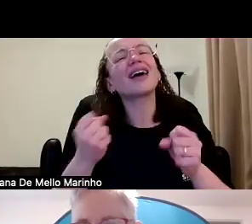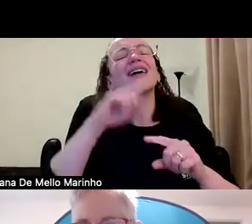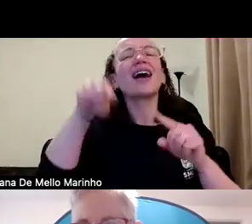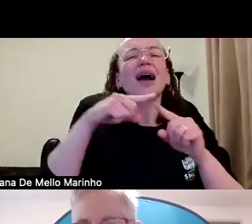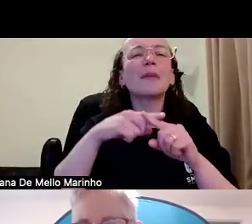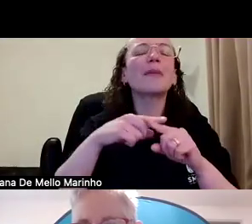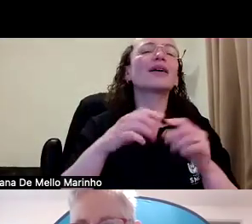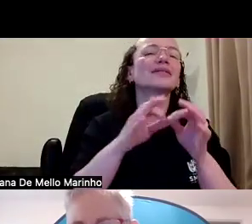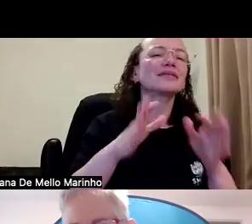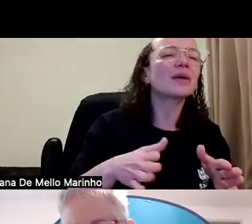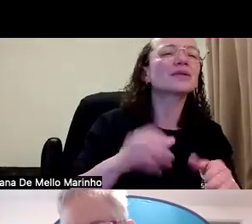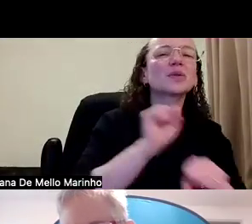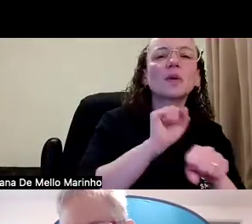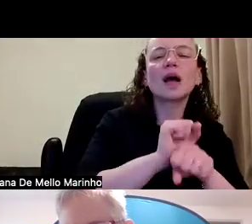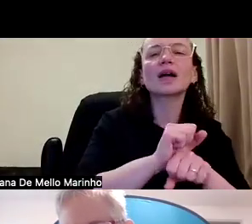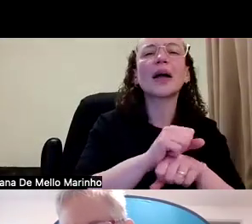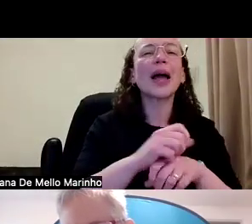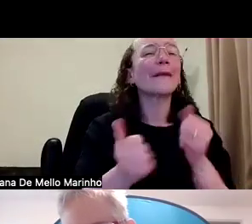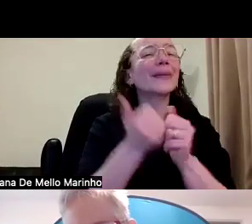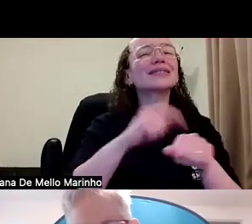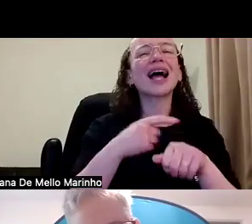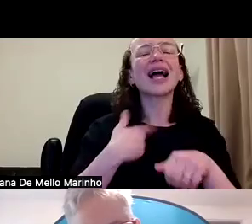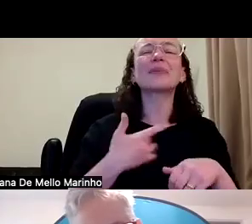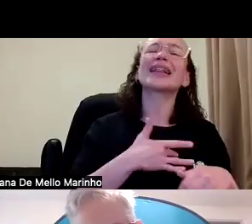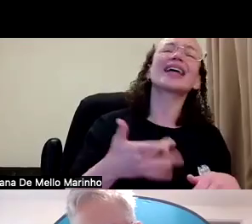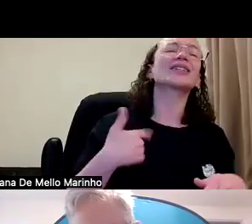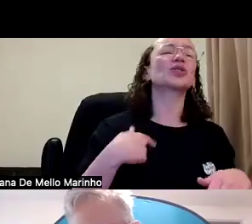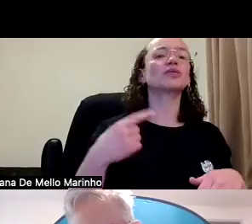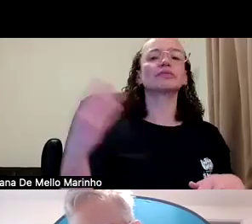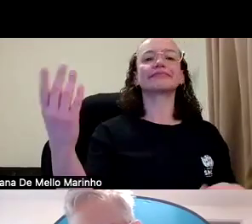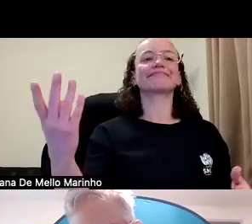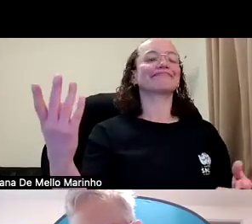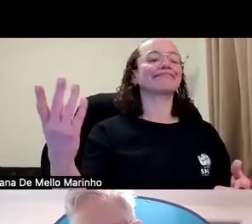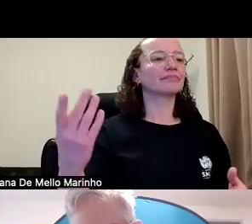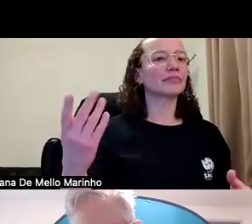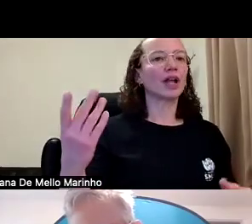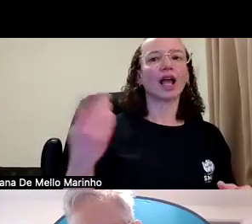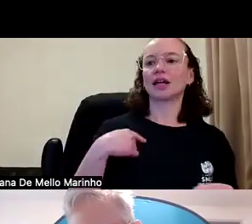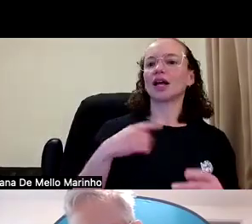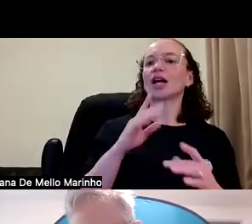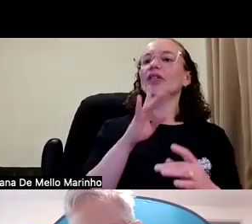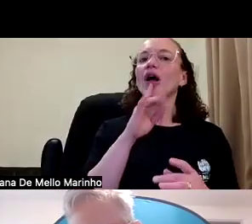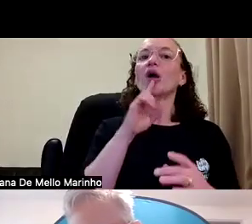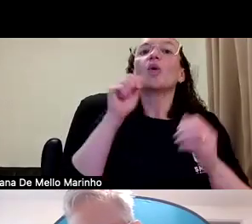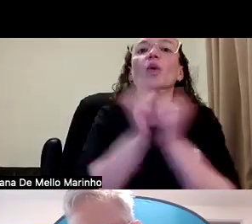Dentists don't know about sign. They don't know about working with interpreters. Most of the time,